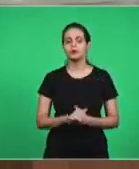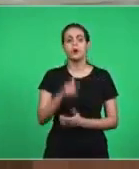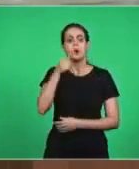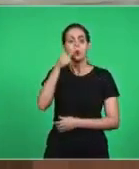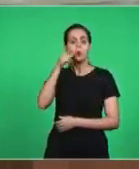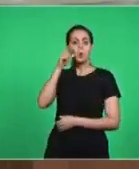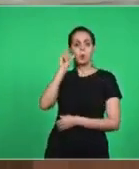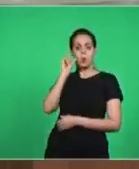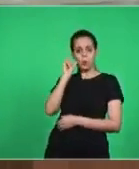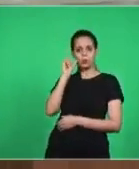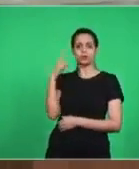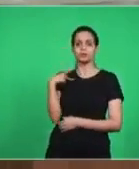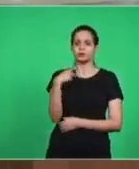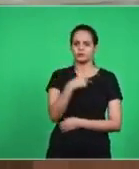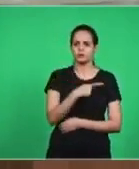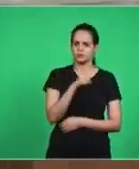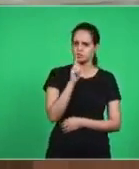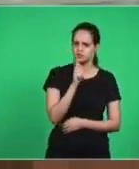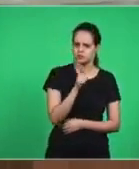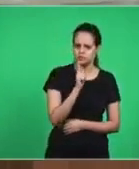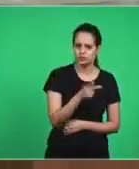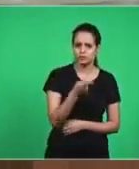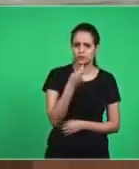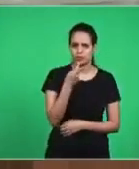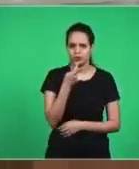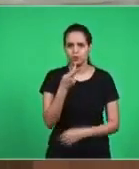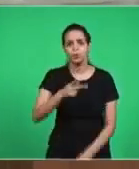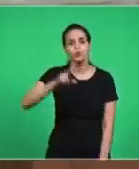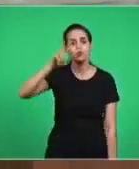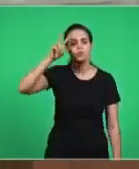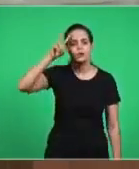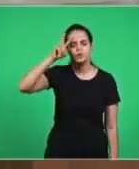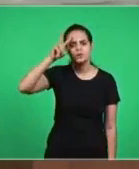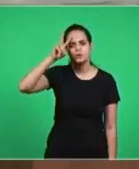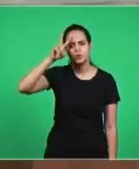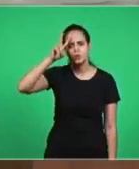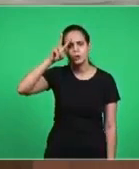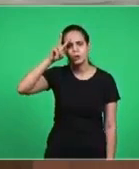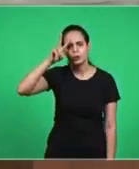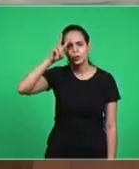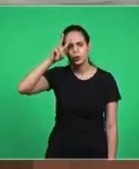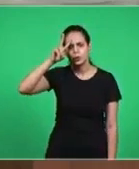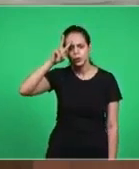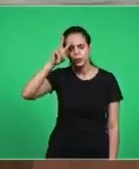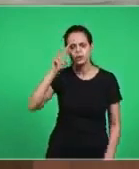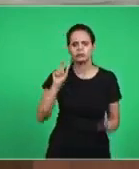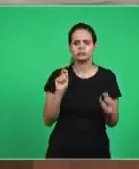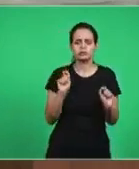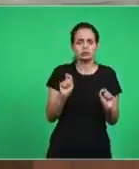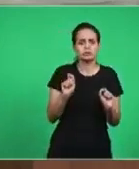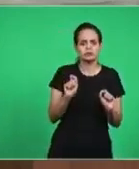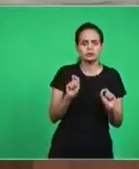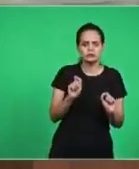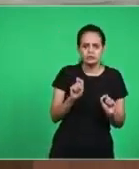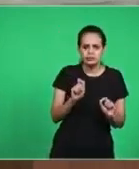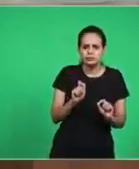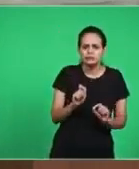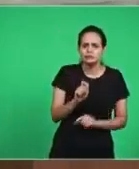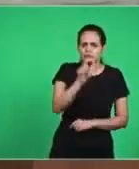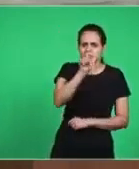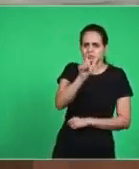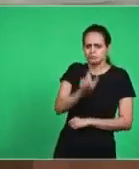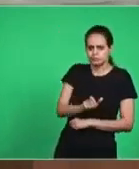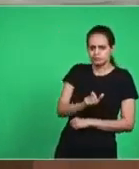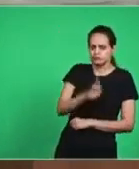pastors of the chief transmitted a message that spoke about a story that distanced man from the